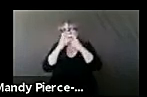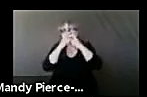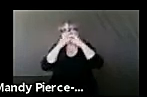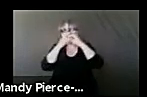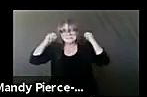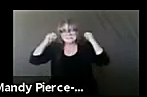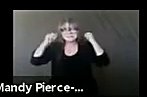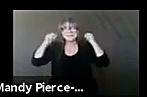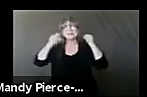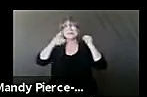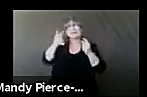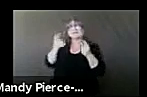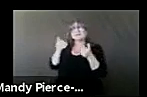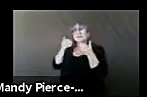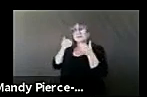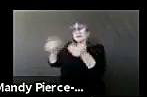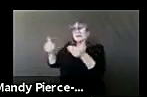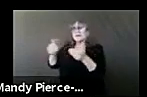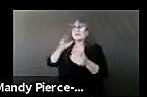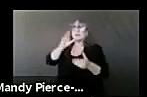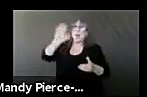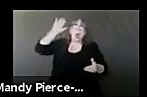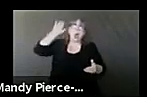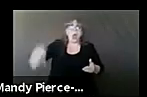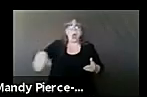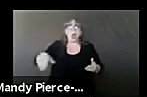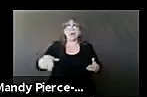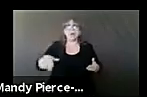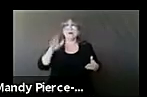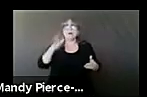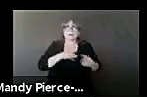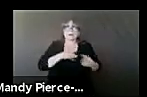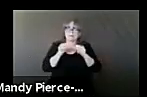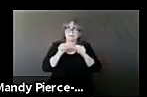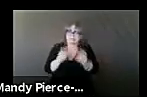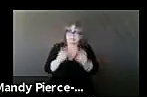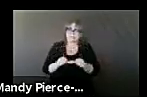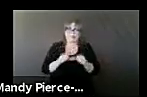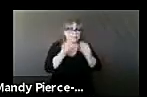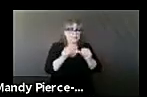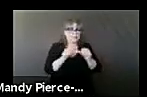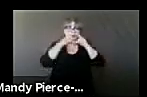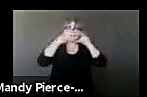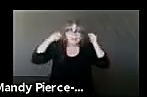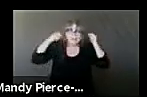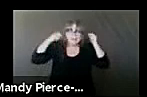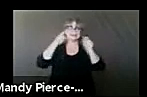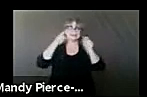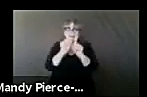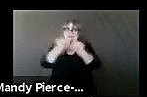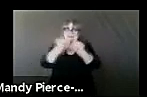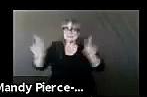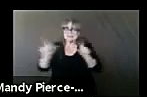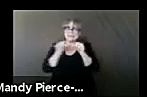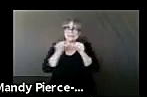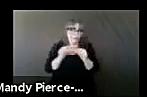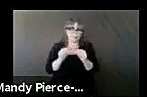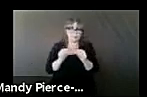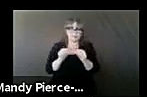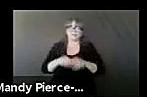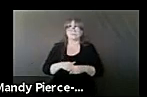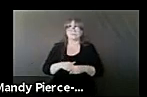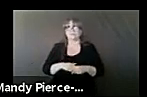doing what we're doing. Let's keep it up. I would like to now introduce Dr. Eric France, Chief Medical Officer for the Colorado Department of